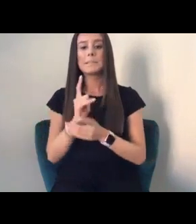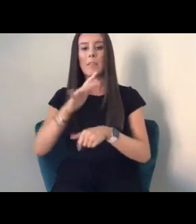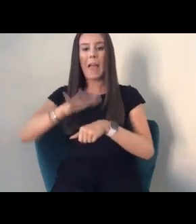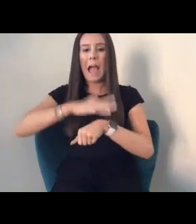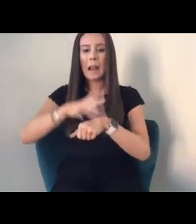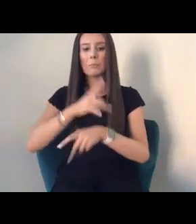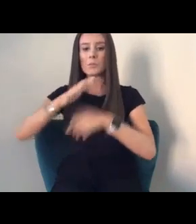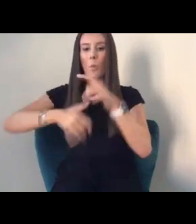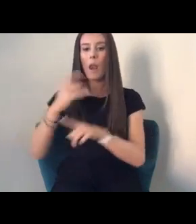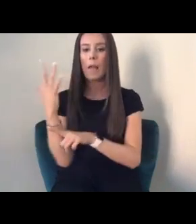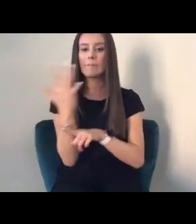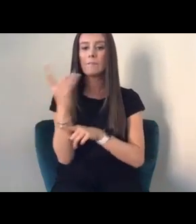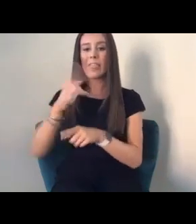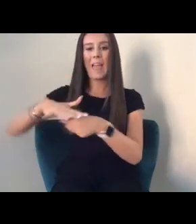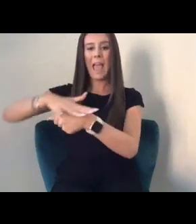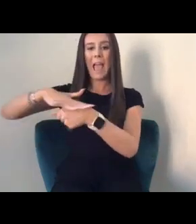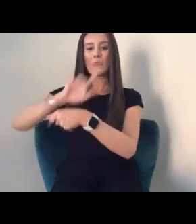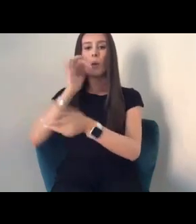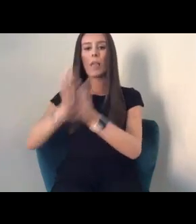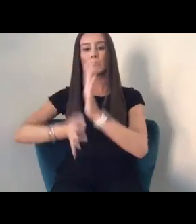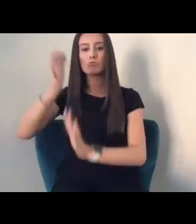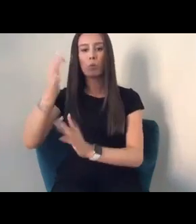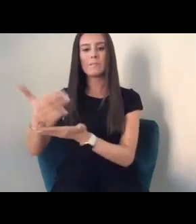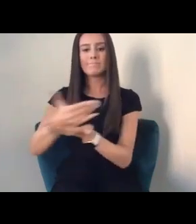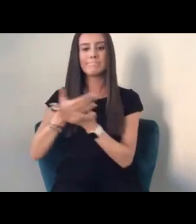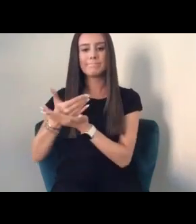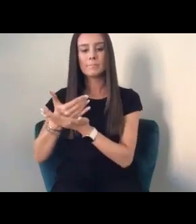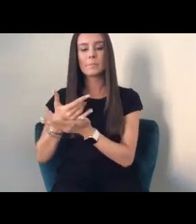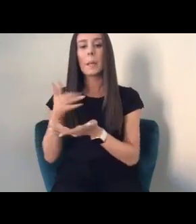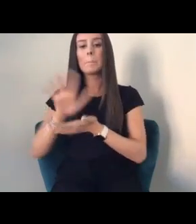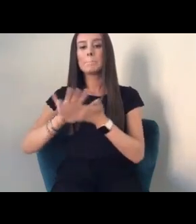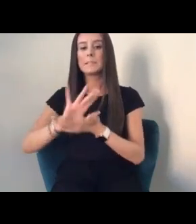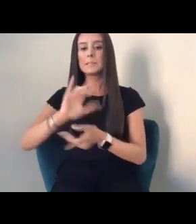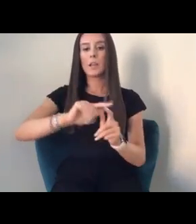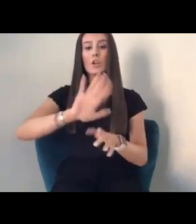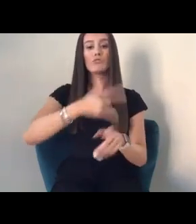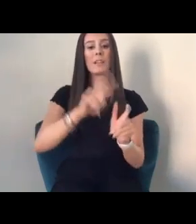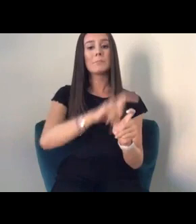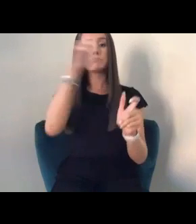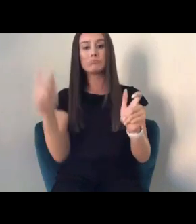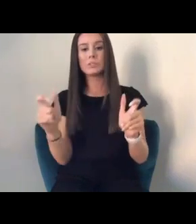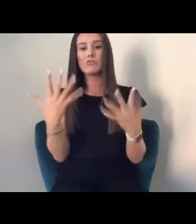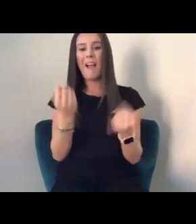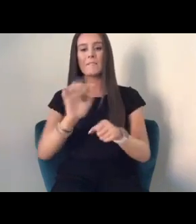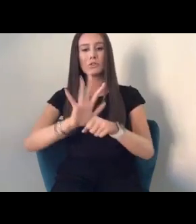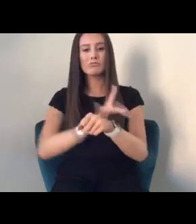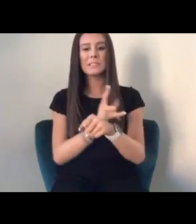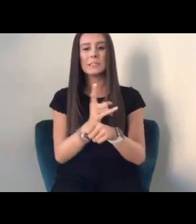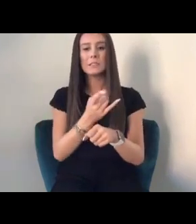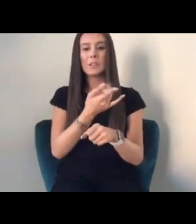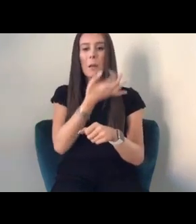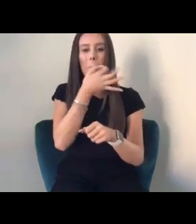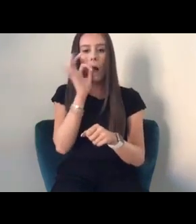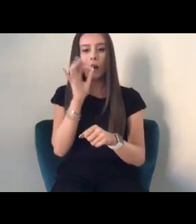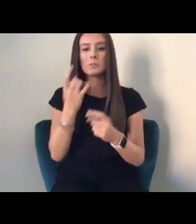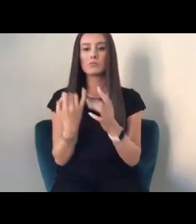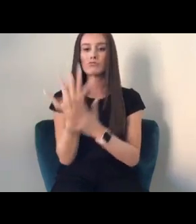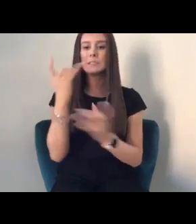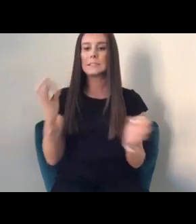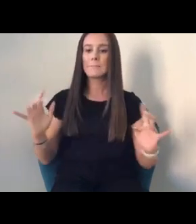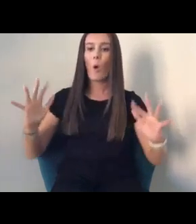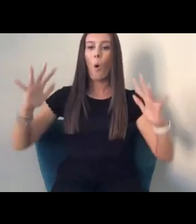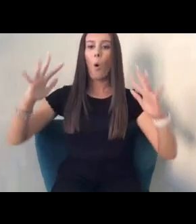ecological connectivity. This means that since the green bridges feature plant life, hedgerows, shrubs, trees,